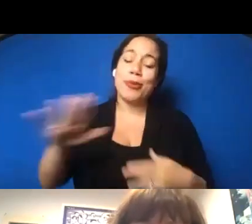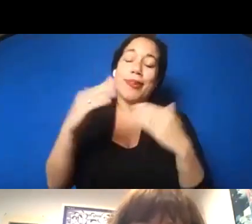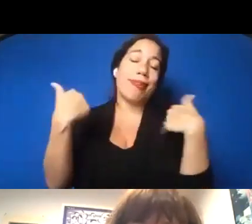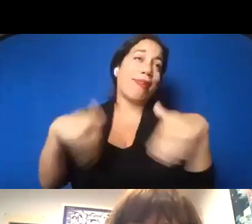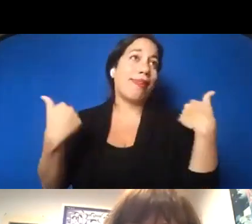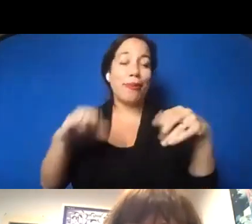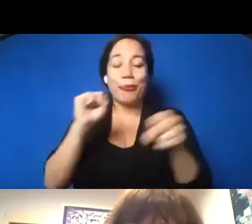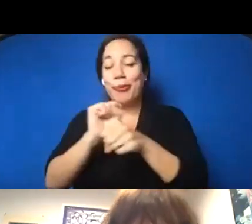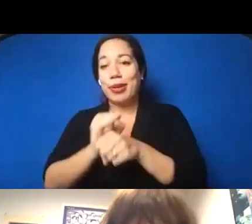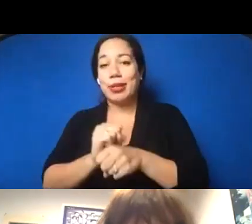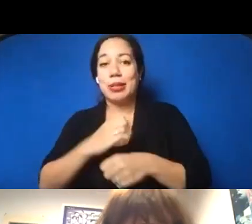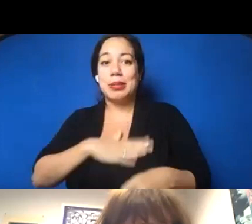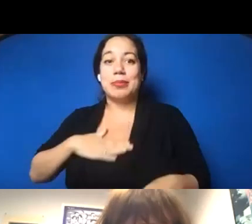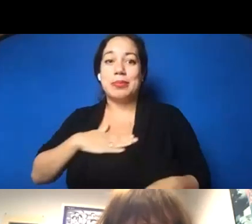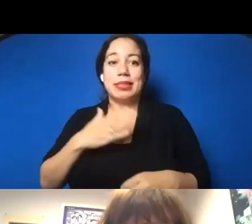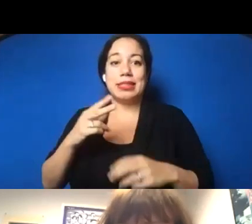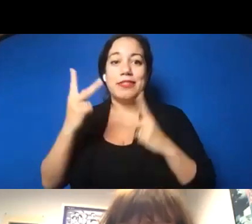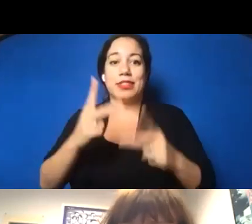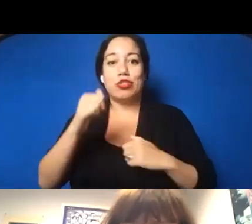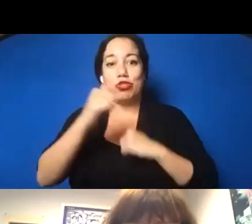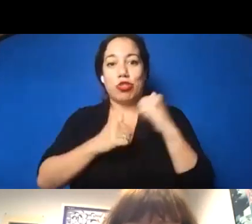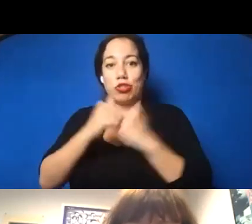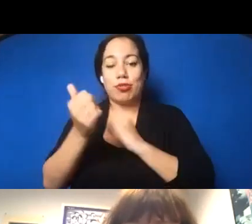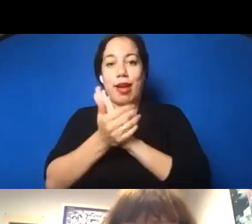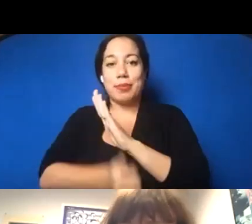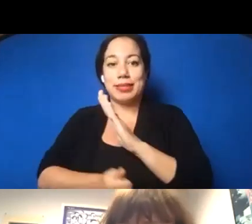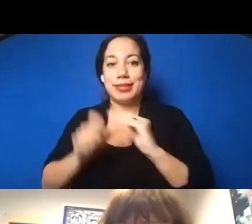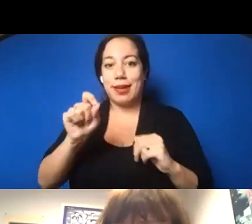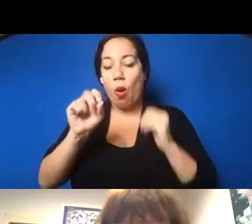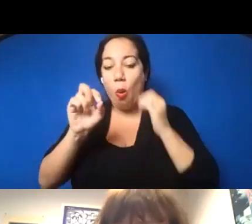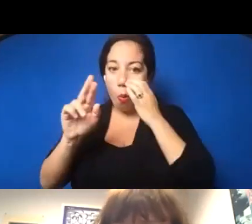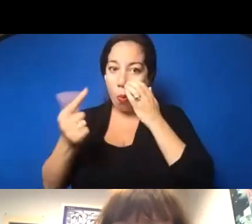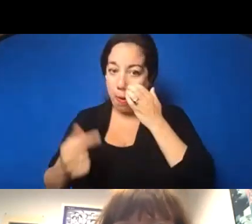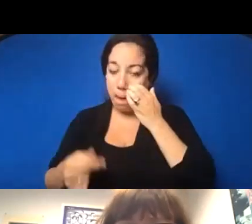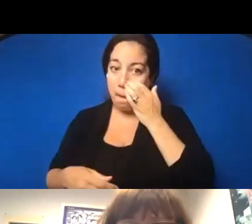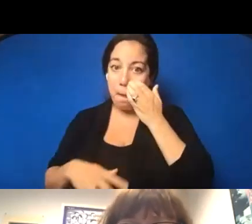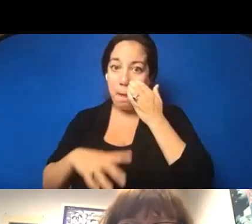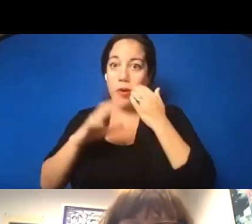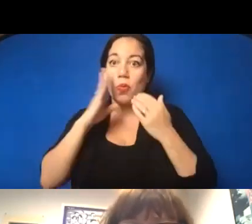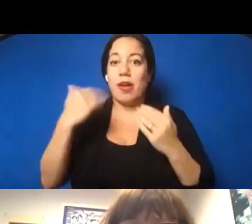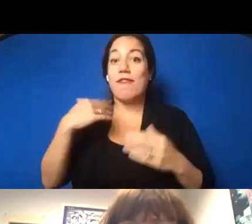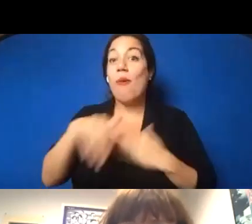visit structuralcompetency.org. We'll have the recording up for this and also our previous two panels